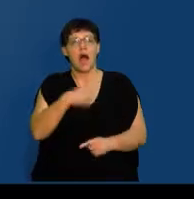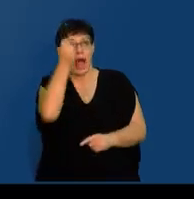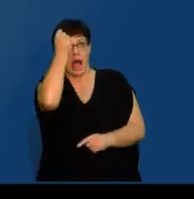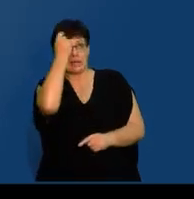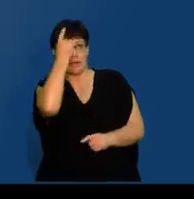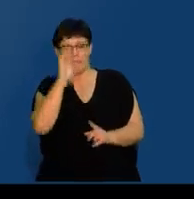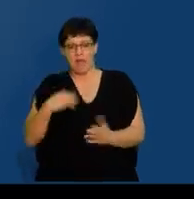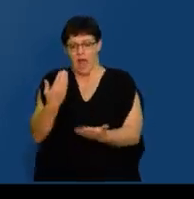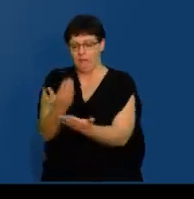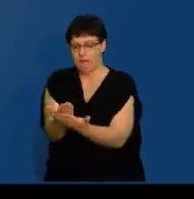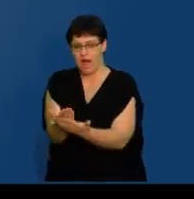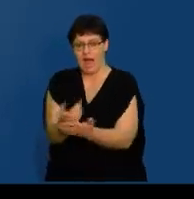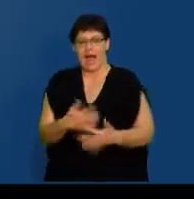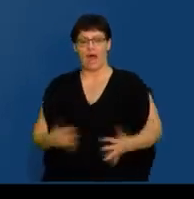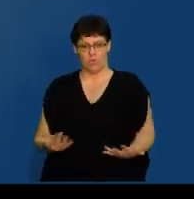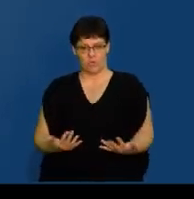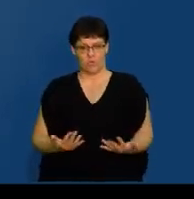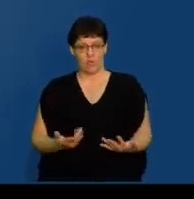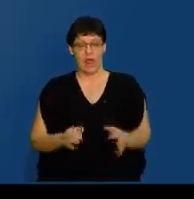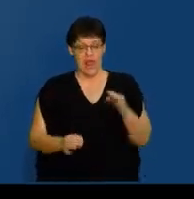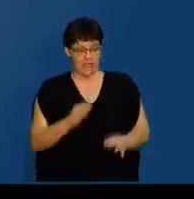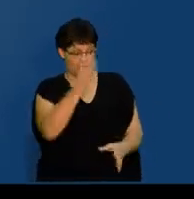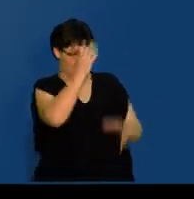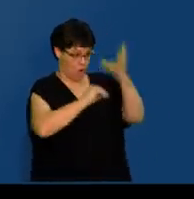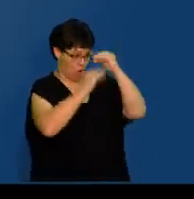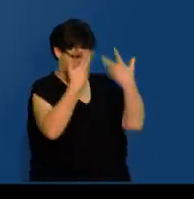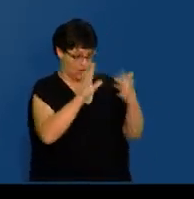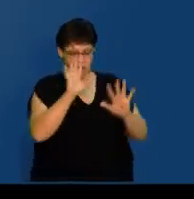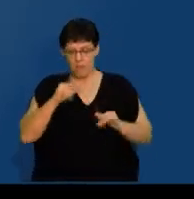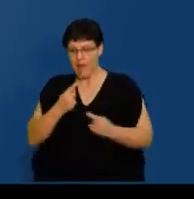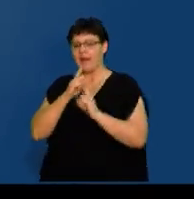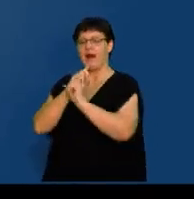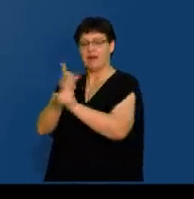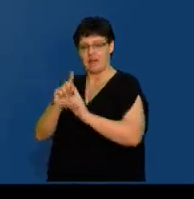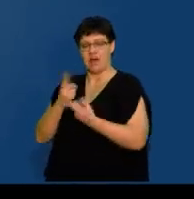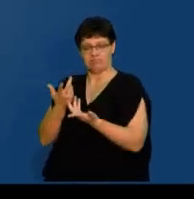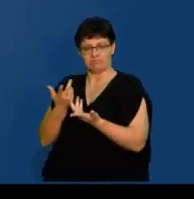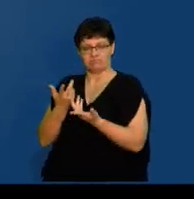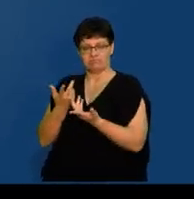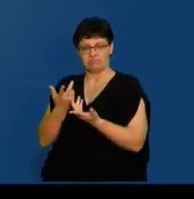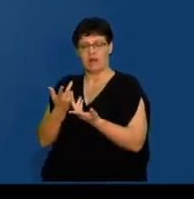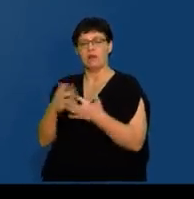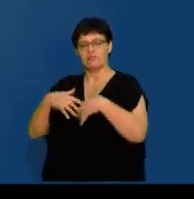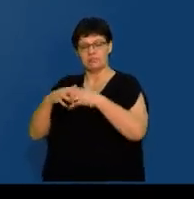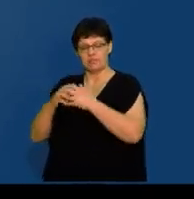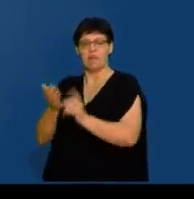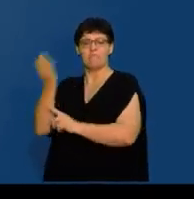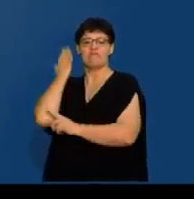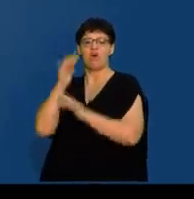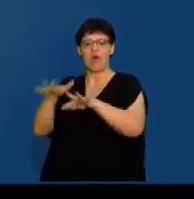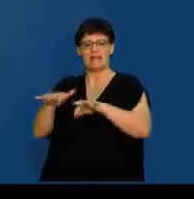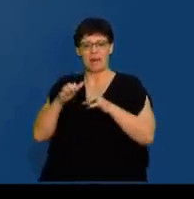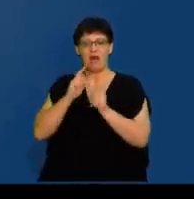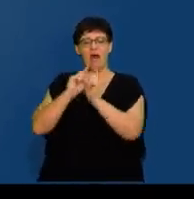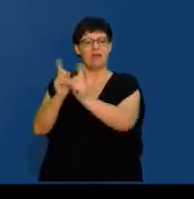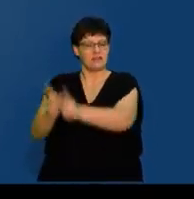knowledge. And so if you can incorporate some form of questions, and as I said, from past year exam papers,